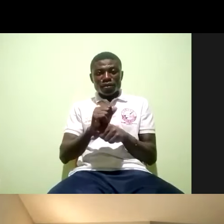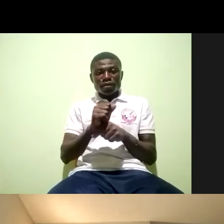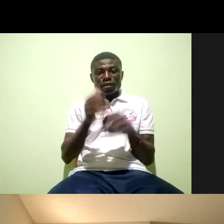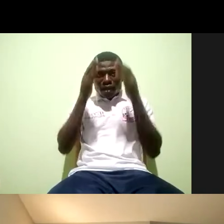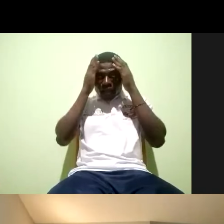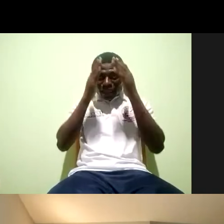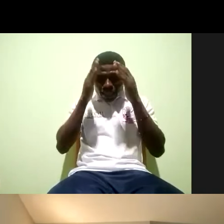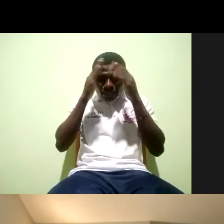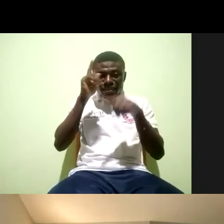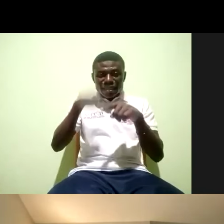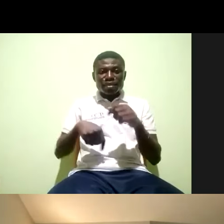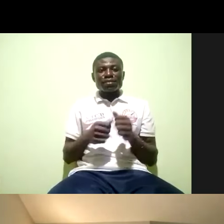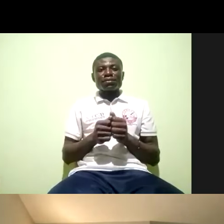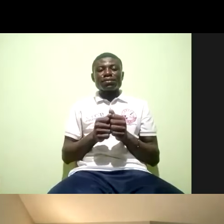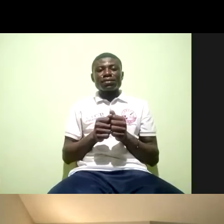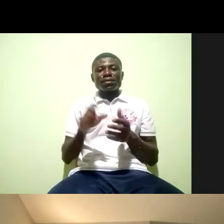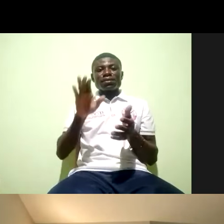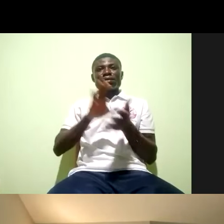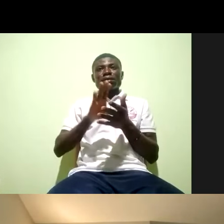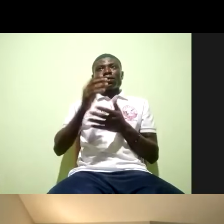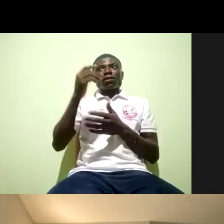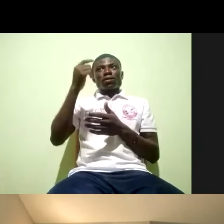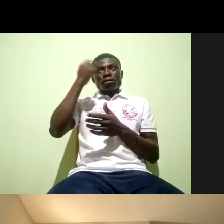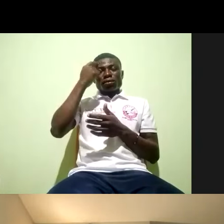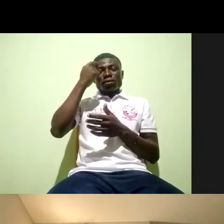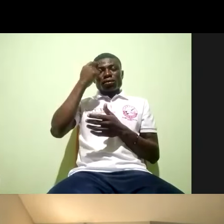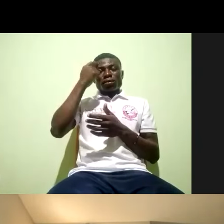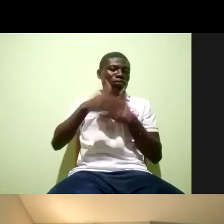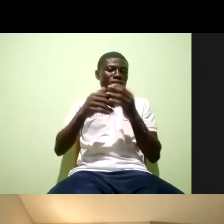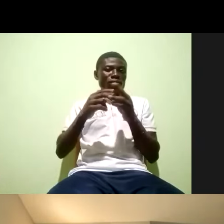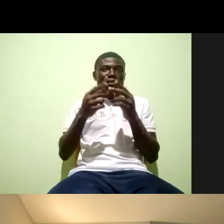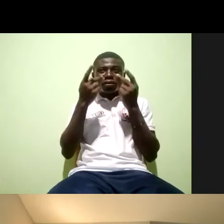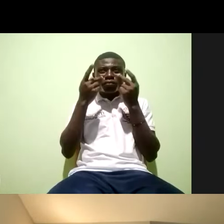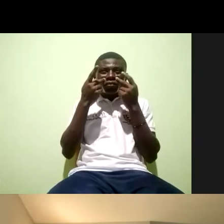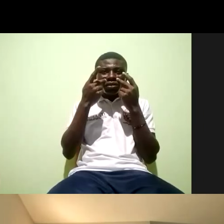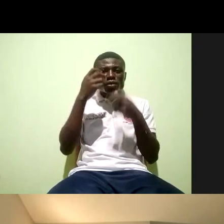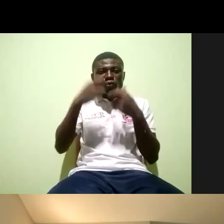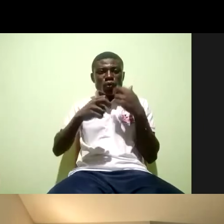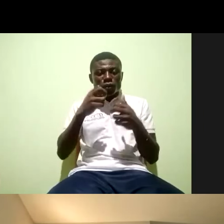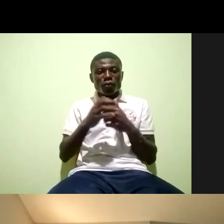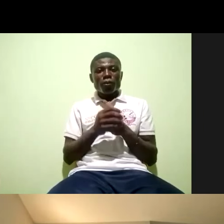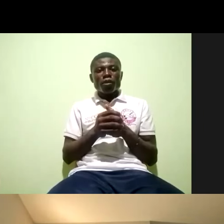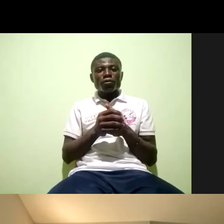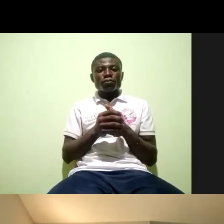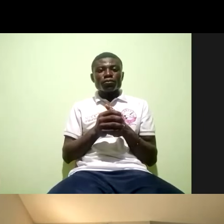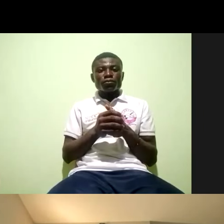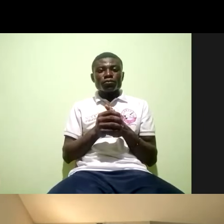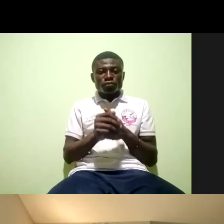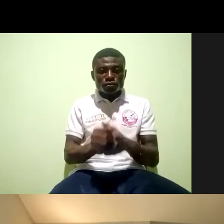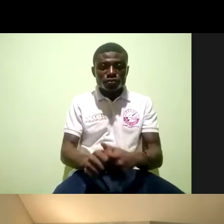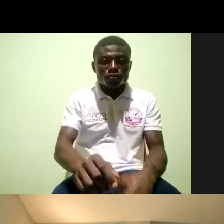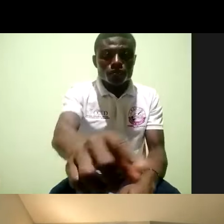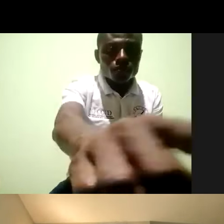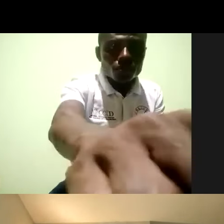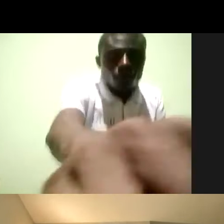disorders, central auditory processing disorder, and visual perceptual s- auditory